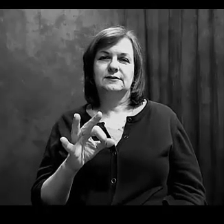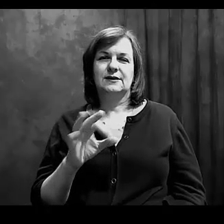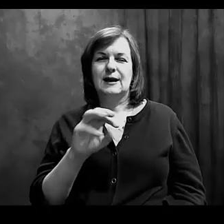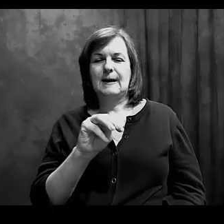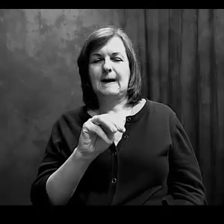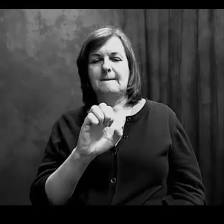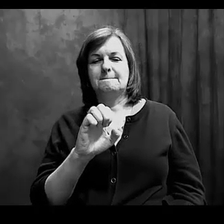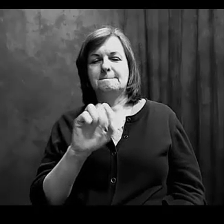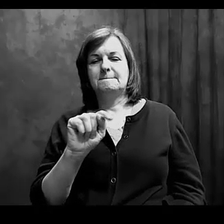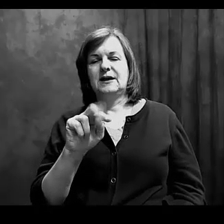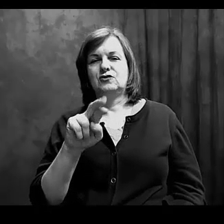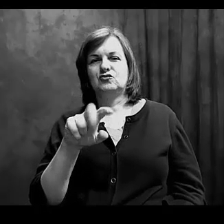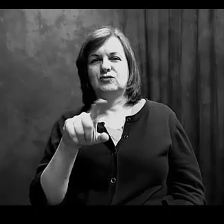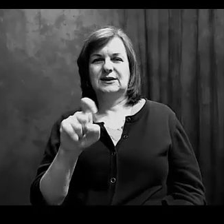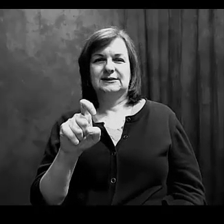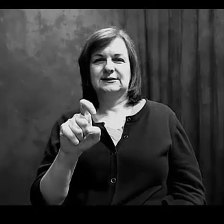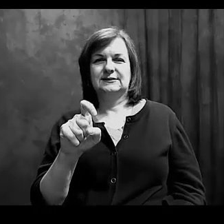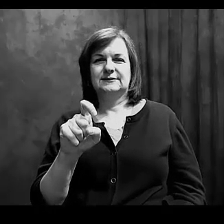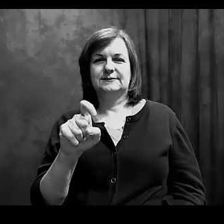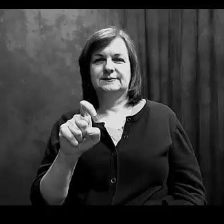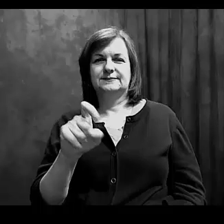a matrix